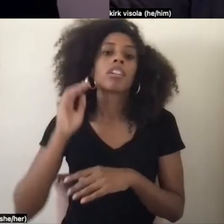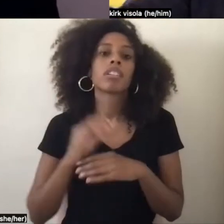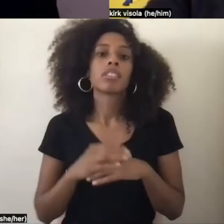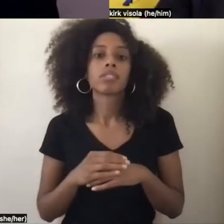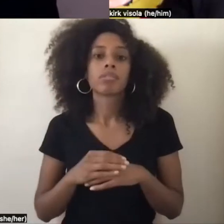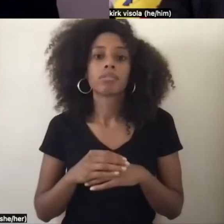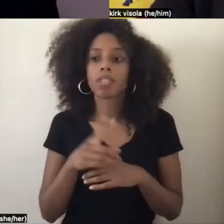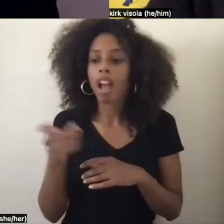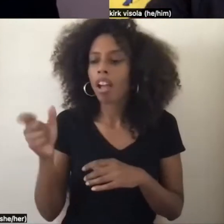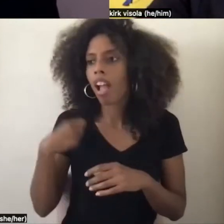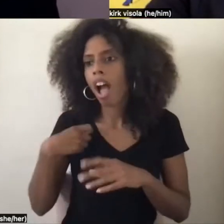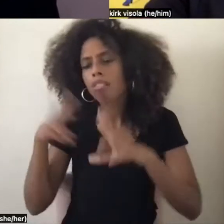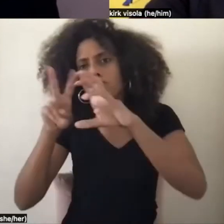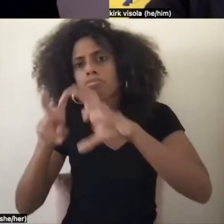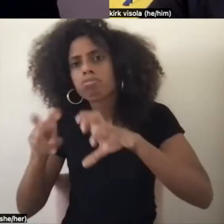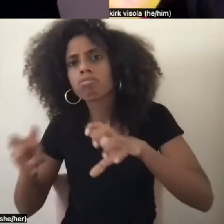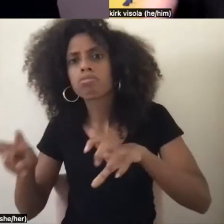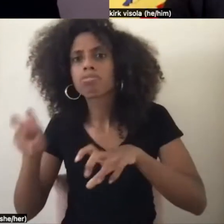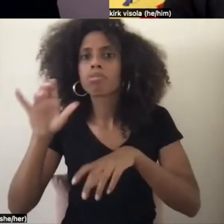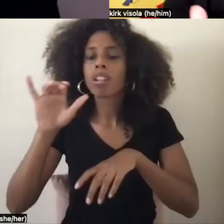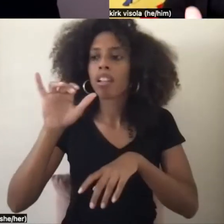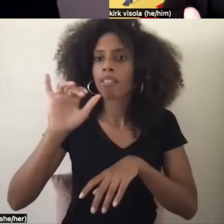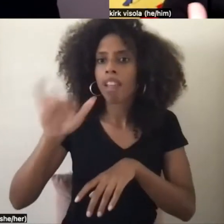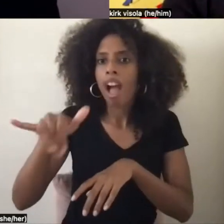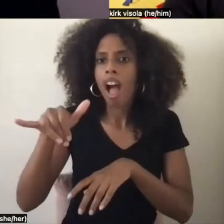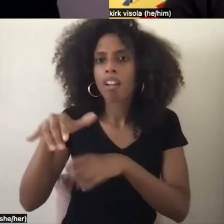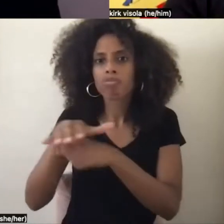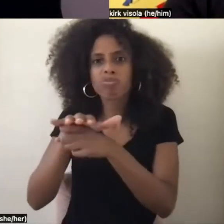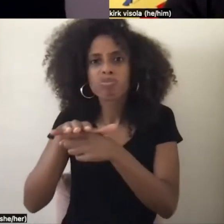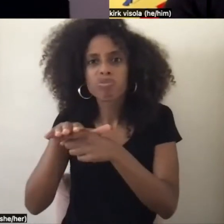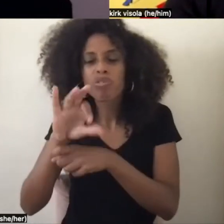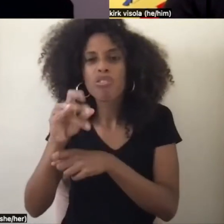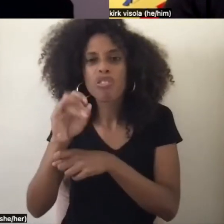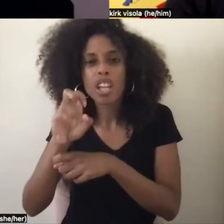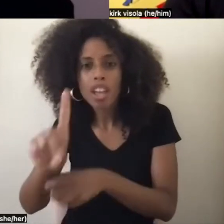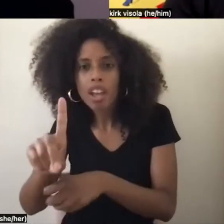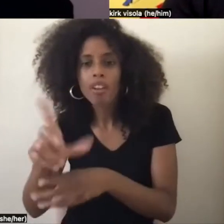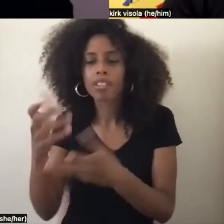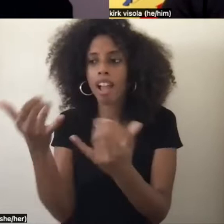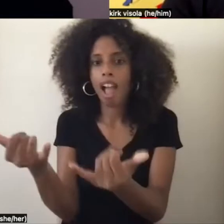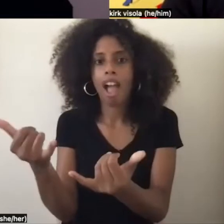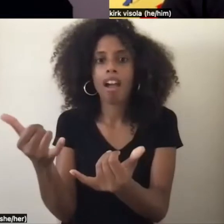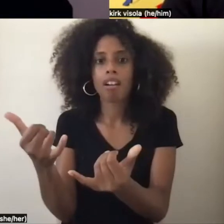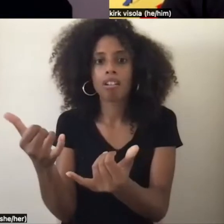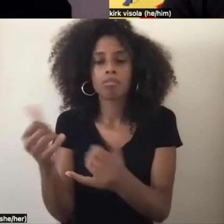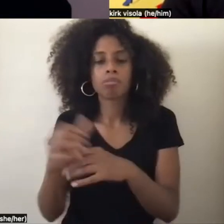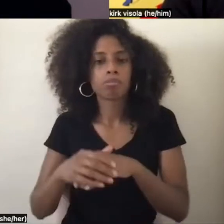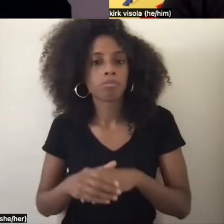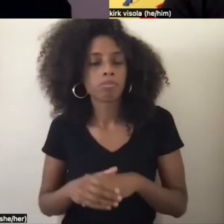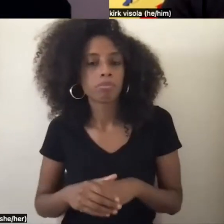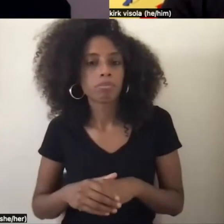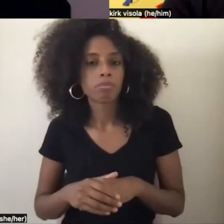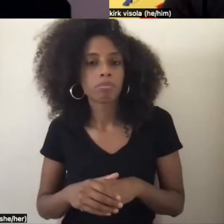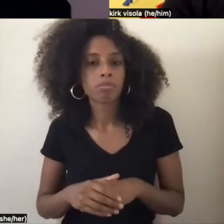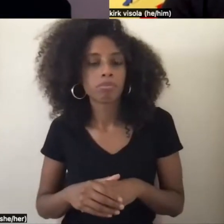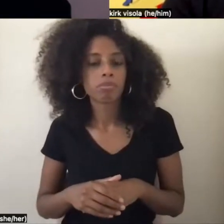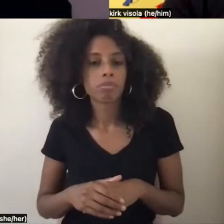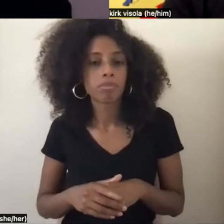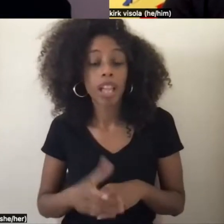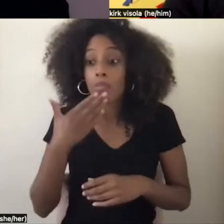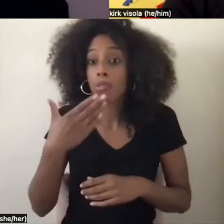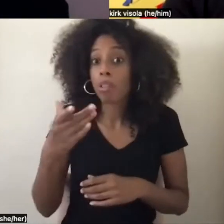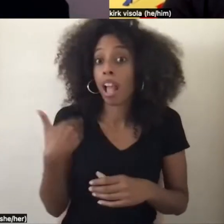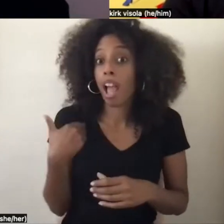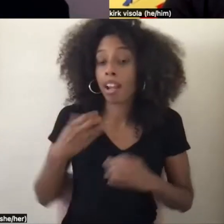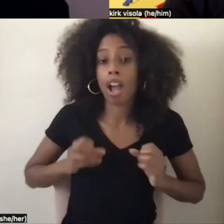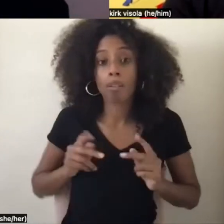explore that field or pursue that field now. And I'm just thankful that I had the chance to. And I just think that more people need